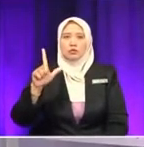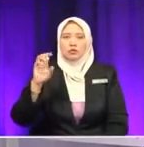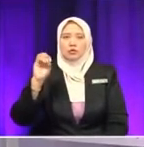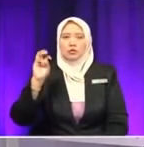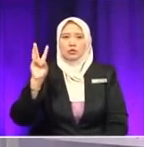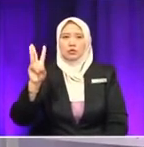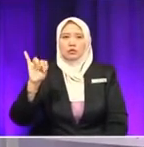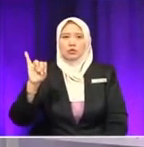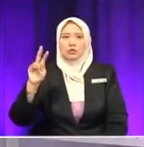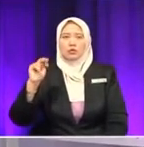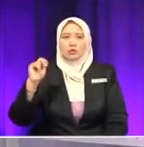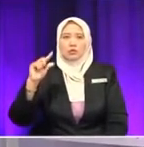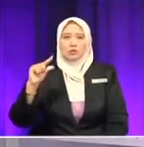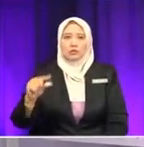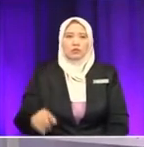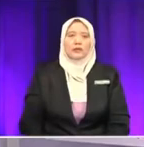benefit.